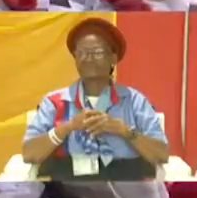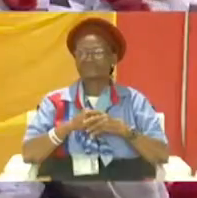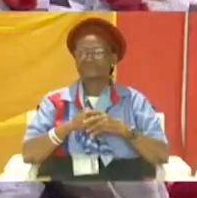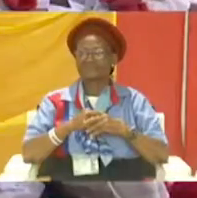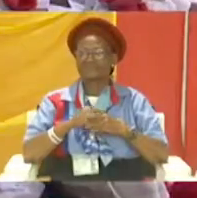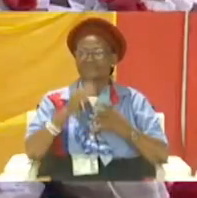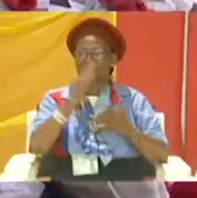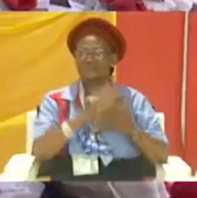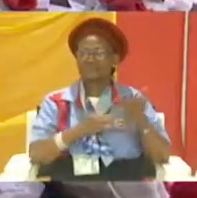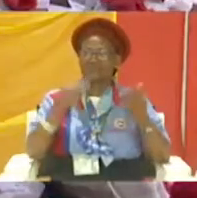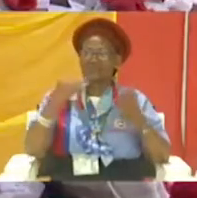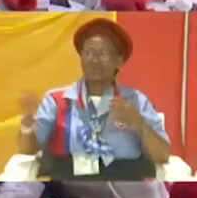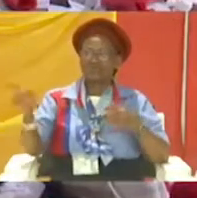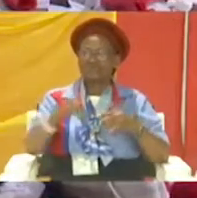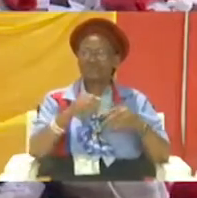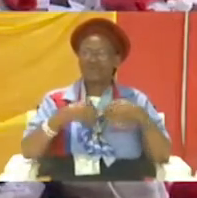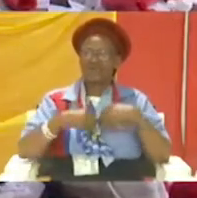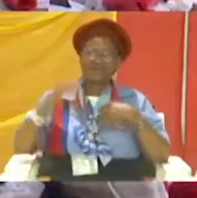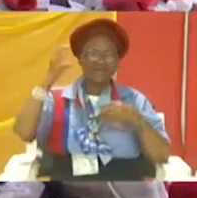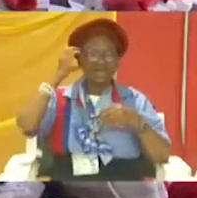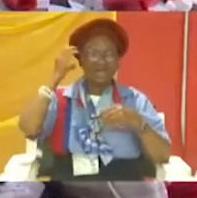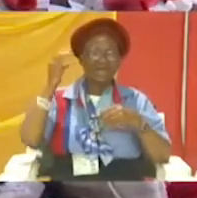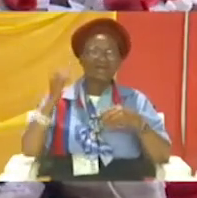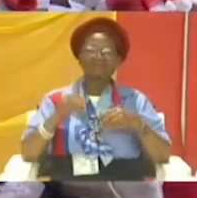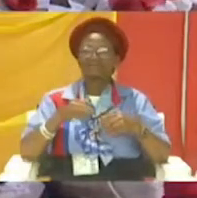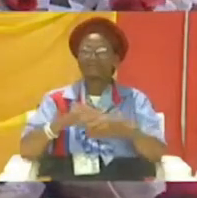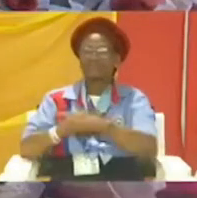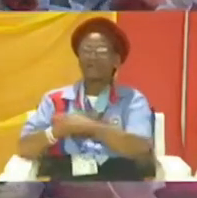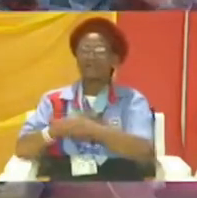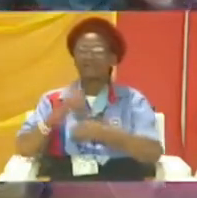Some of you have heard my testimony.